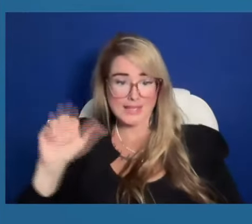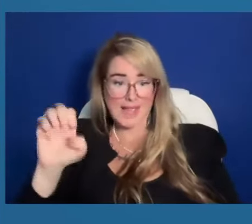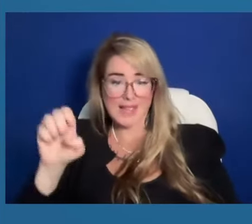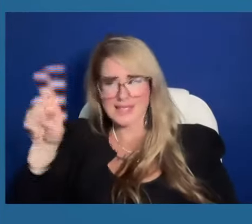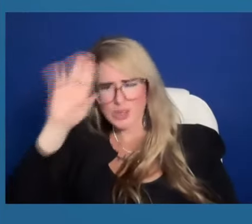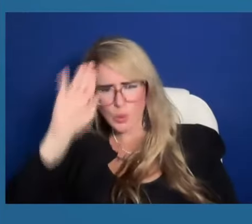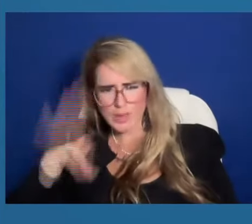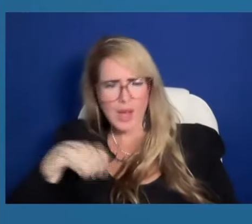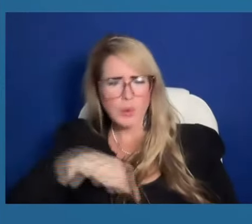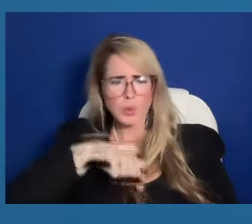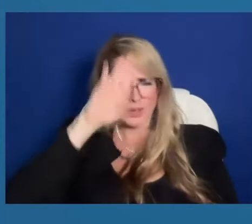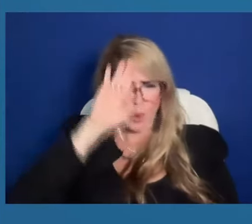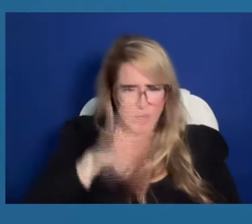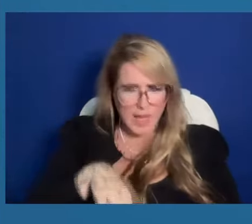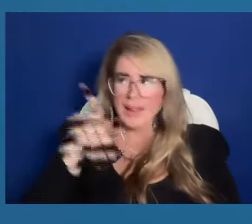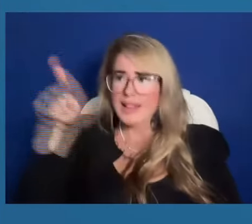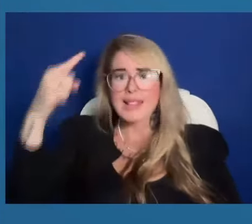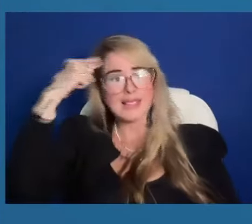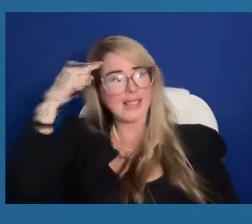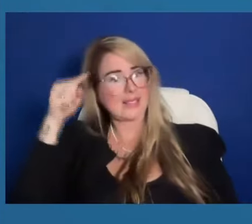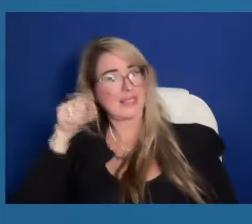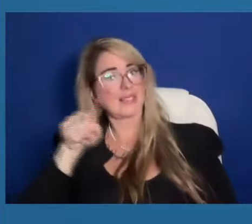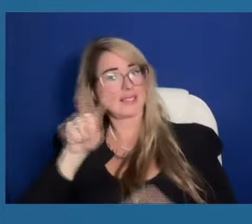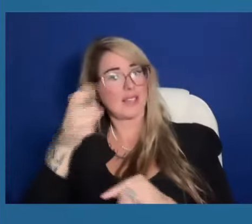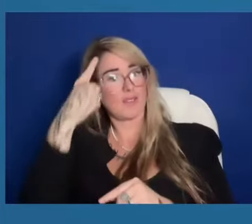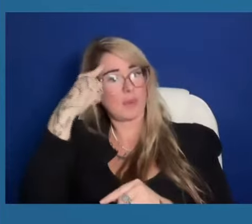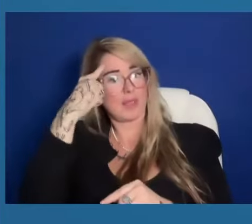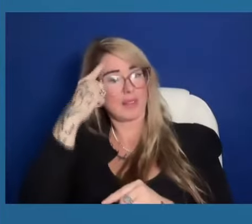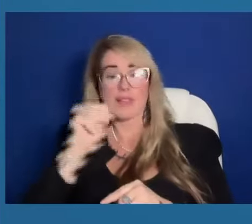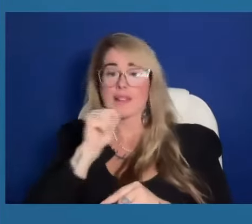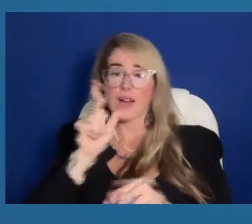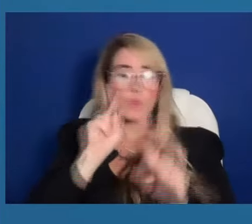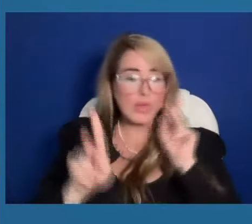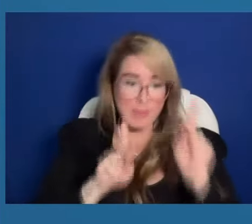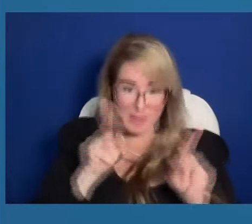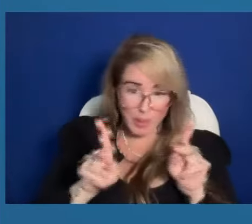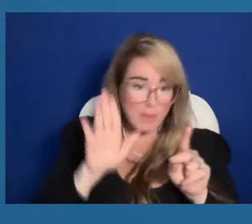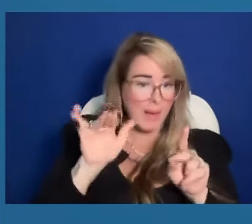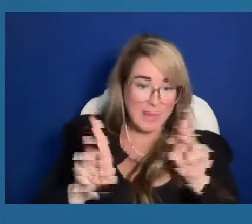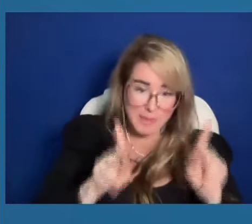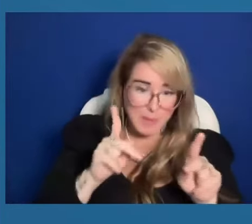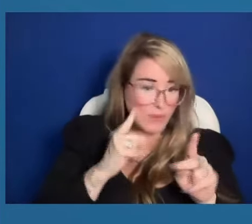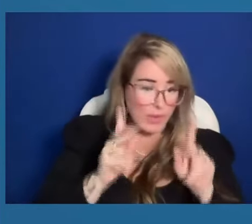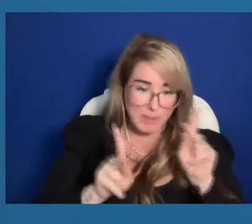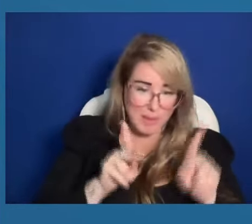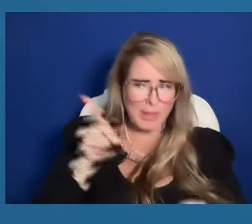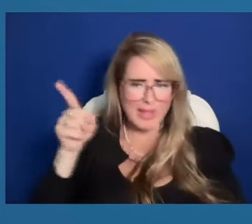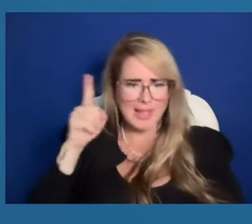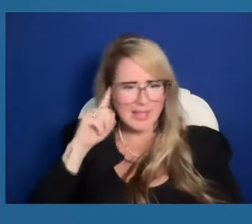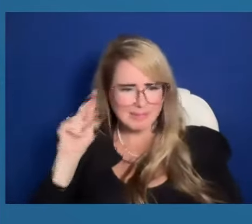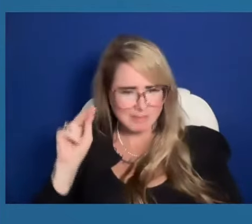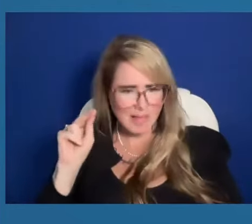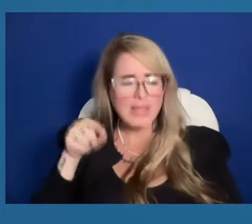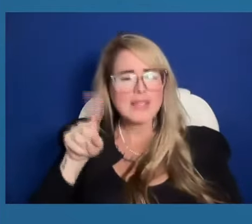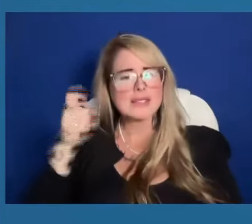he thinks that this is a government, not of the people, by the people, and for the people, but of, by, and for